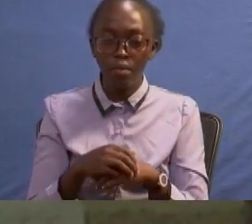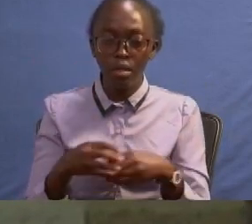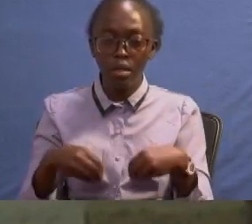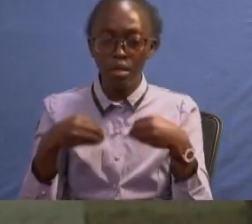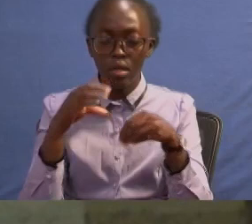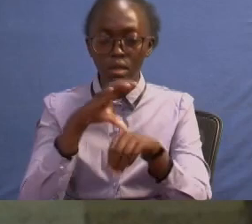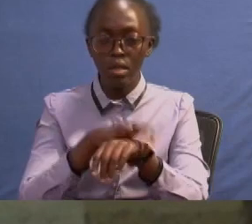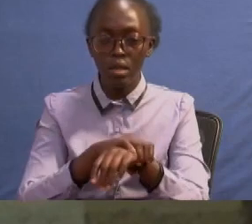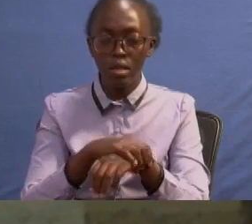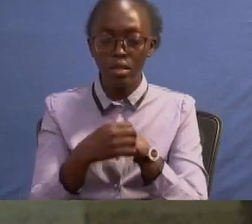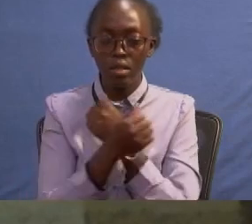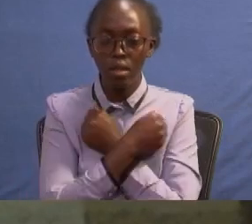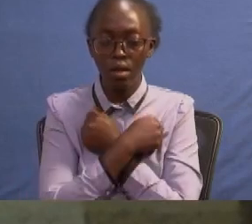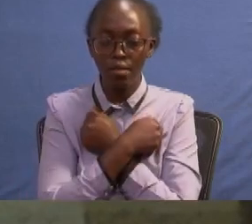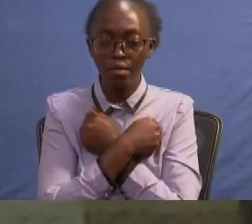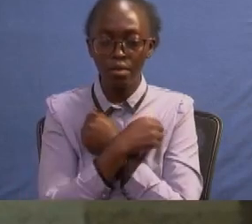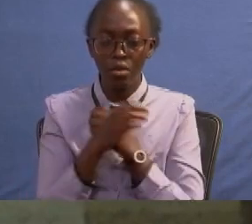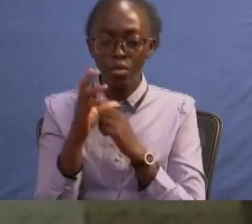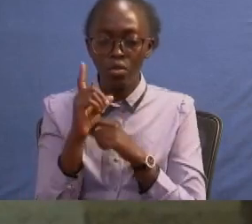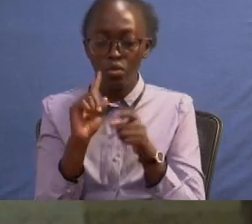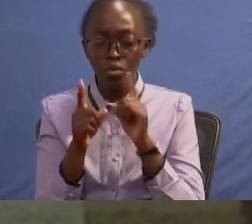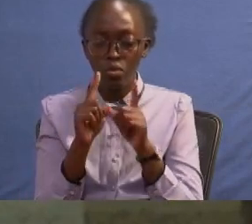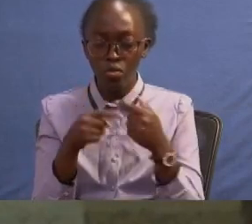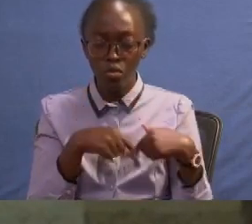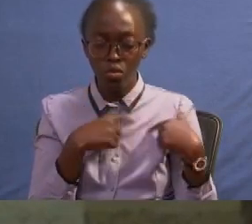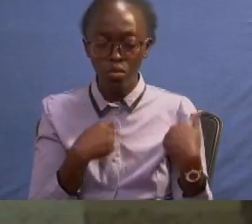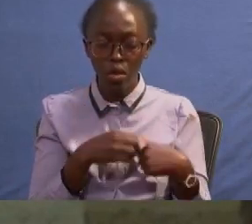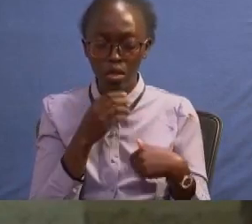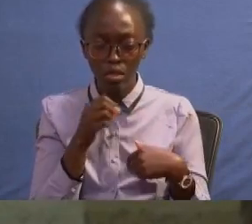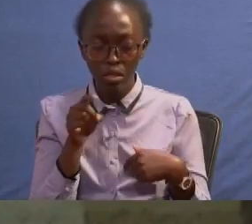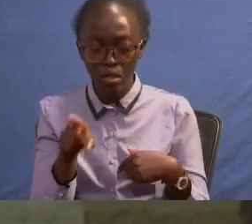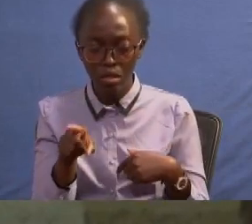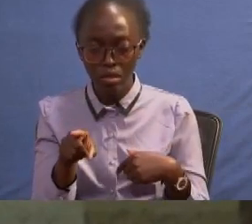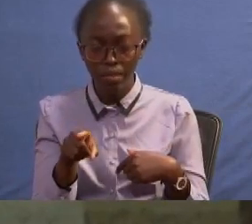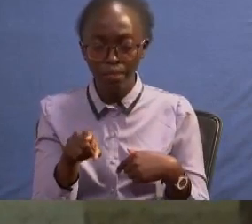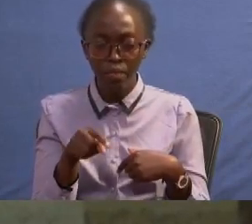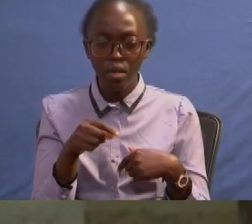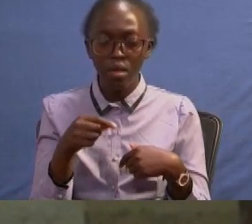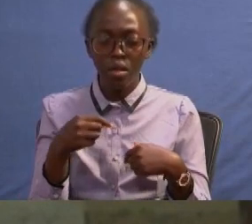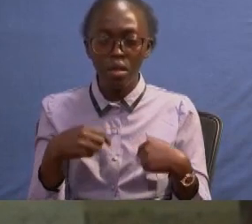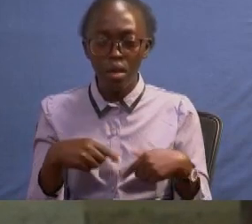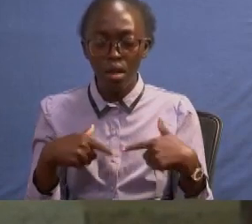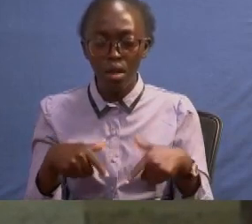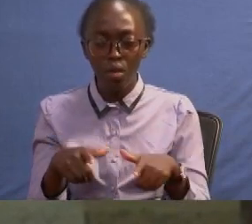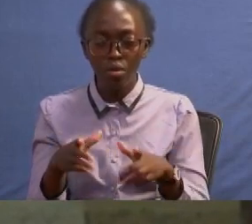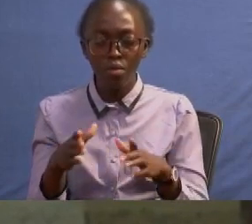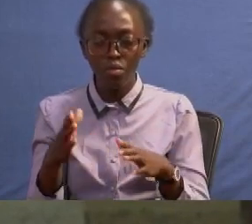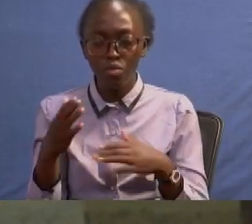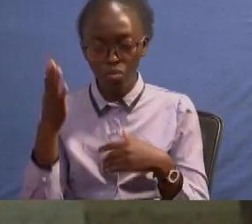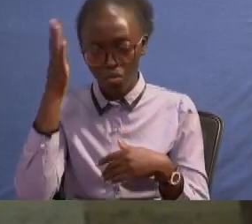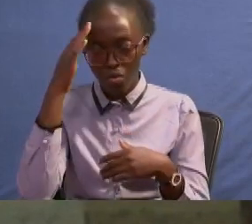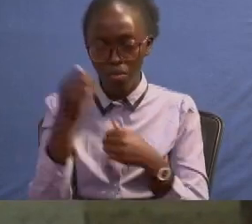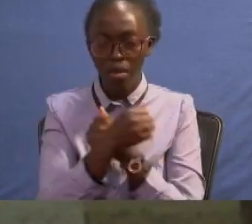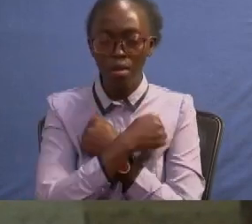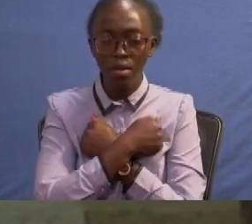God. Speak to their mind, speak to their hearts, speak to them and let them know that we love them, and above all,